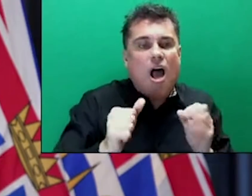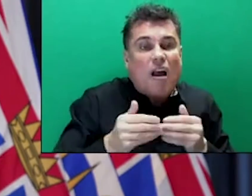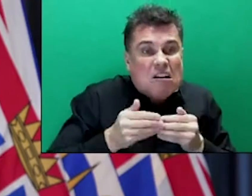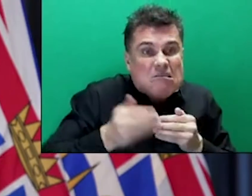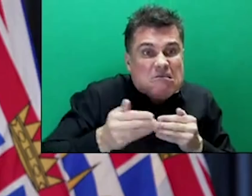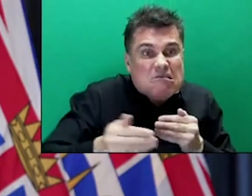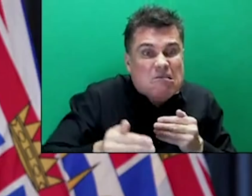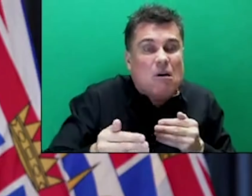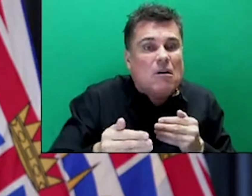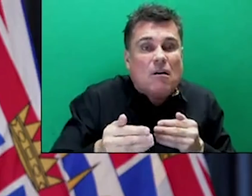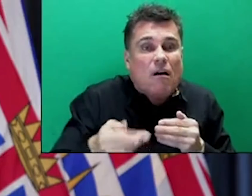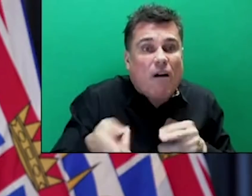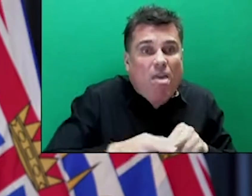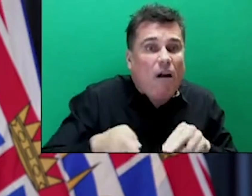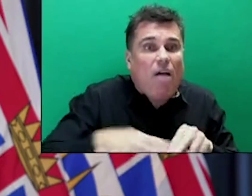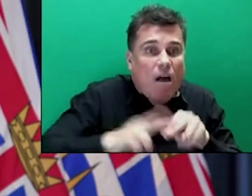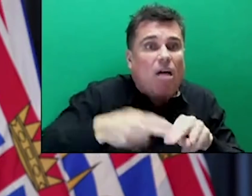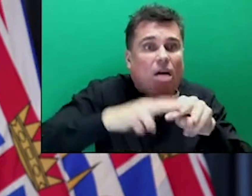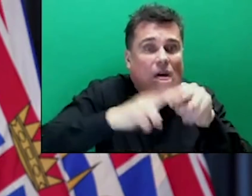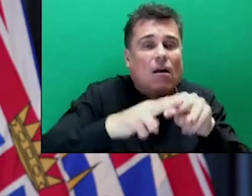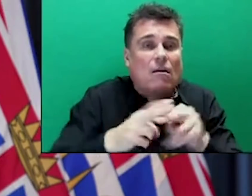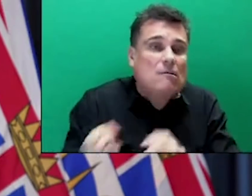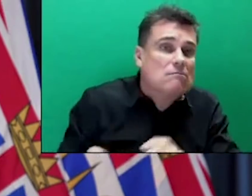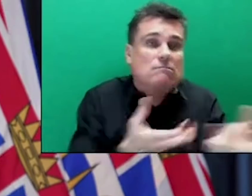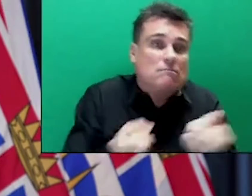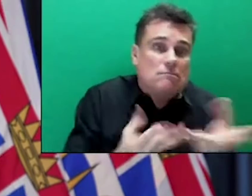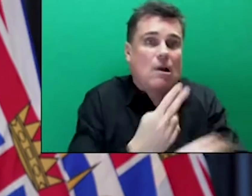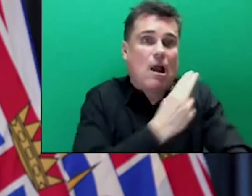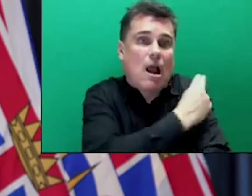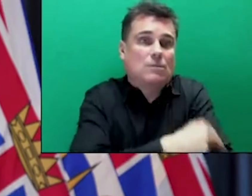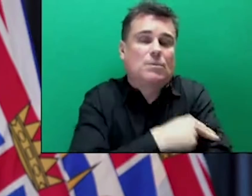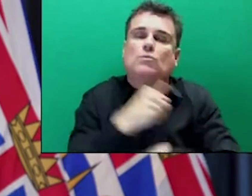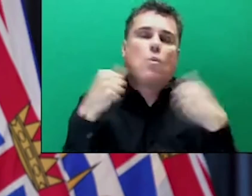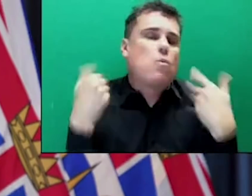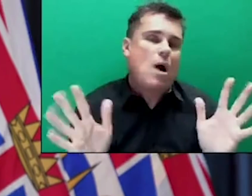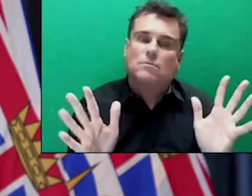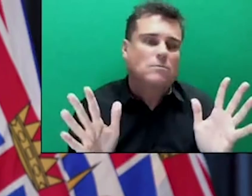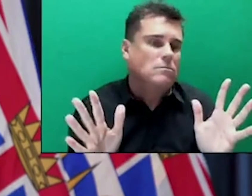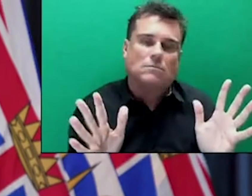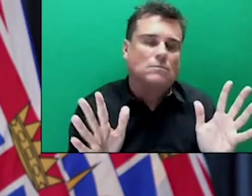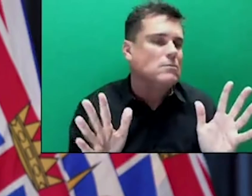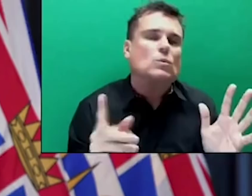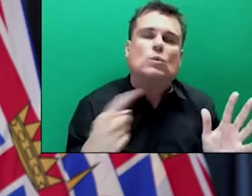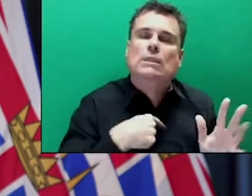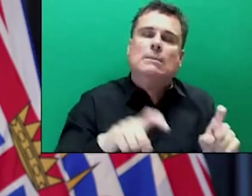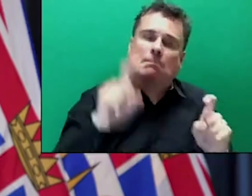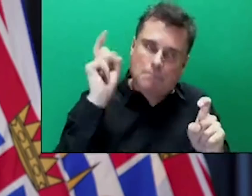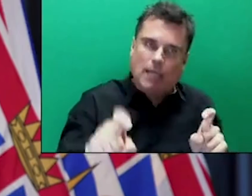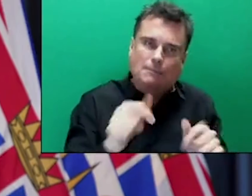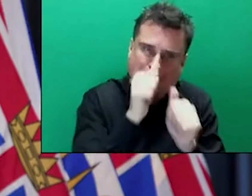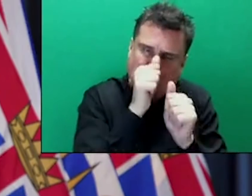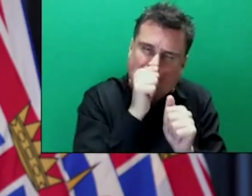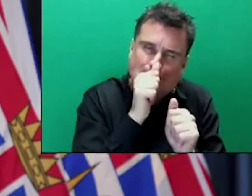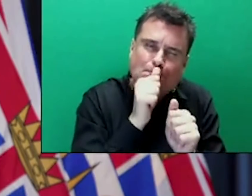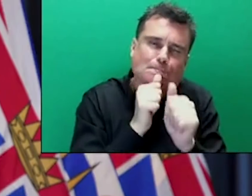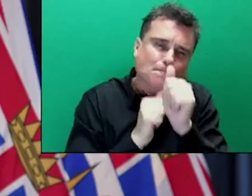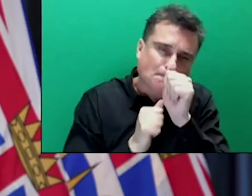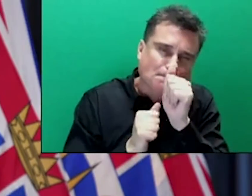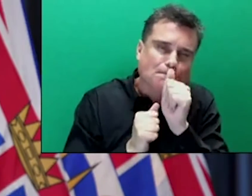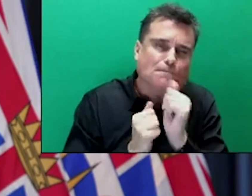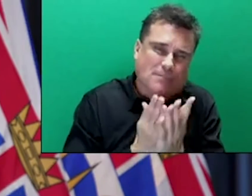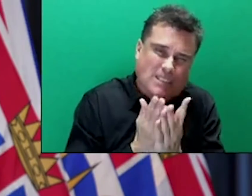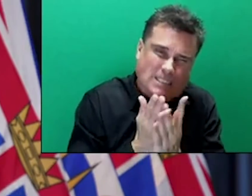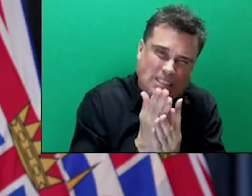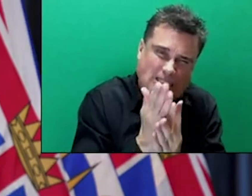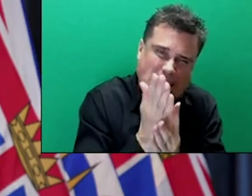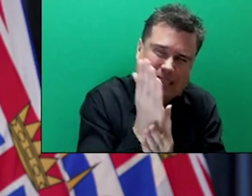We need to hold the line and continue to bend our curve. And I want to thank all of you out there throughout